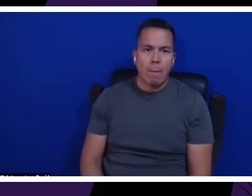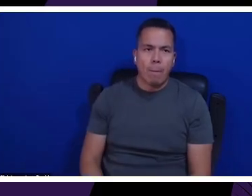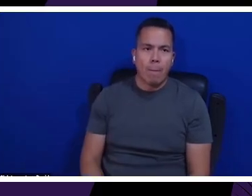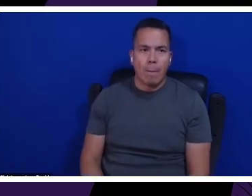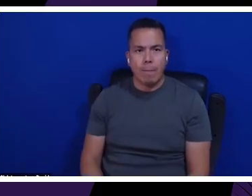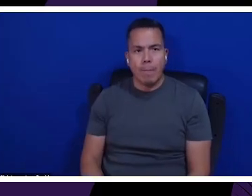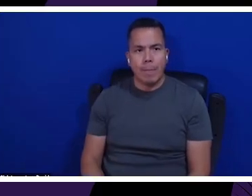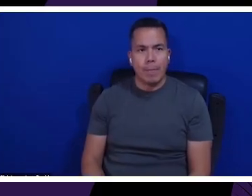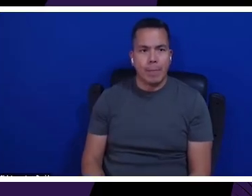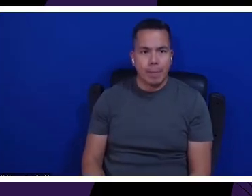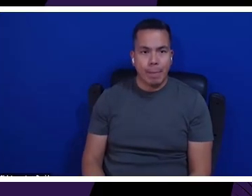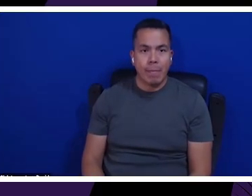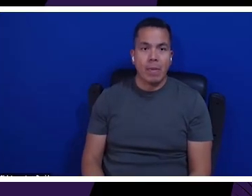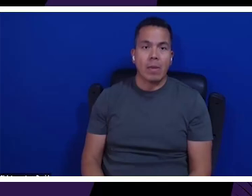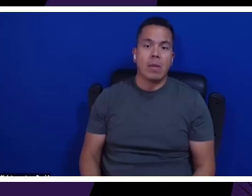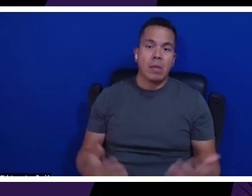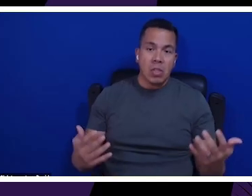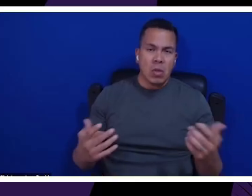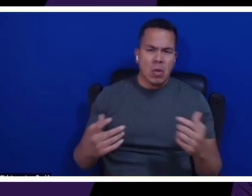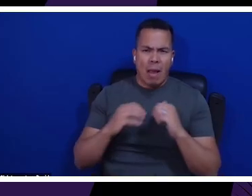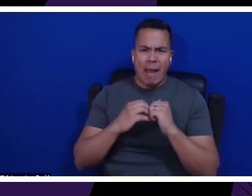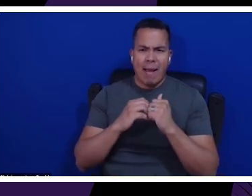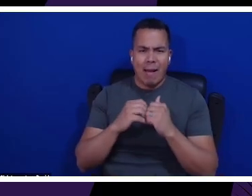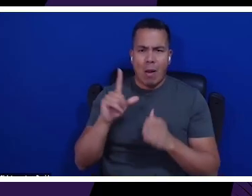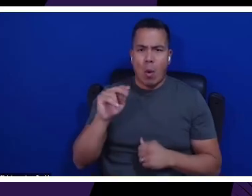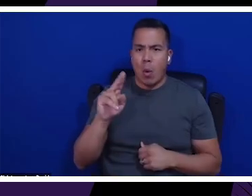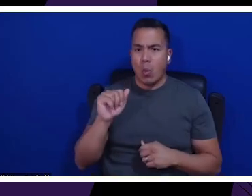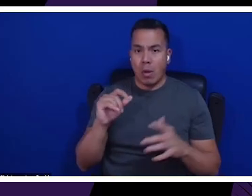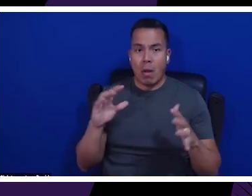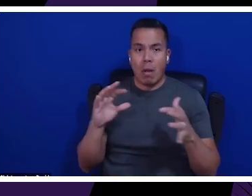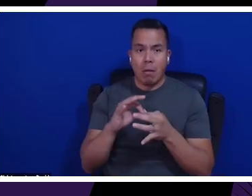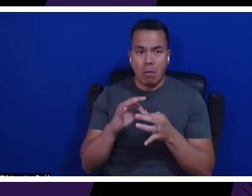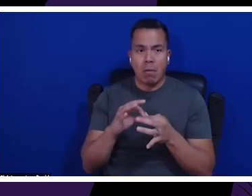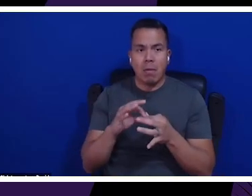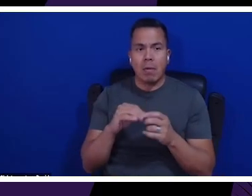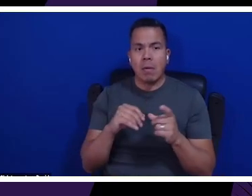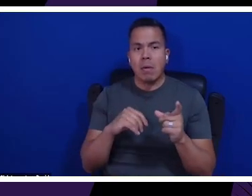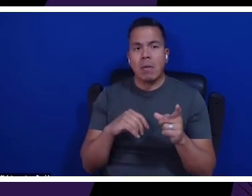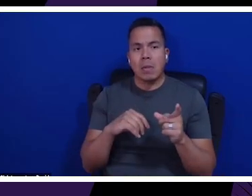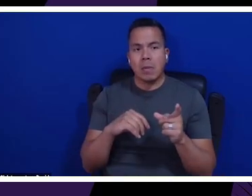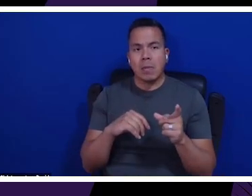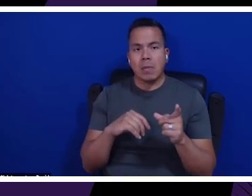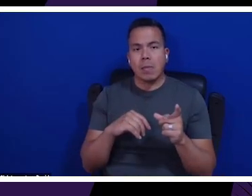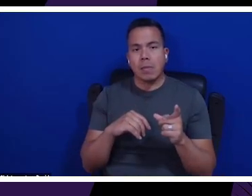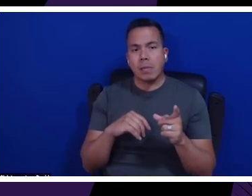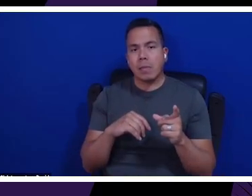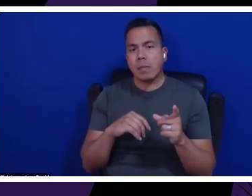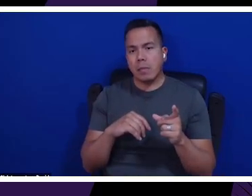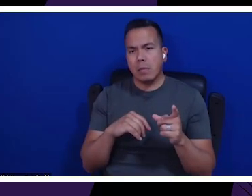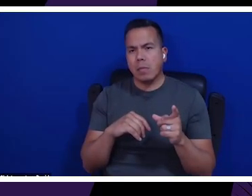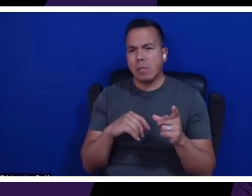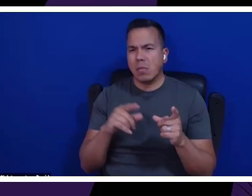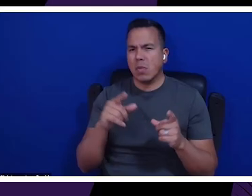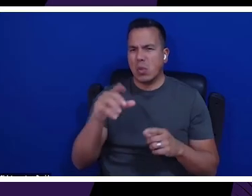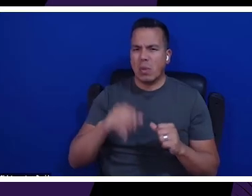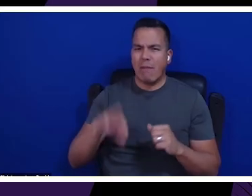To work with Luna, first steps are this example you'll find in the library